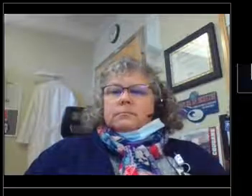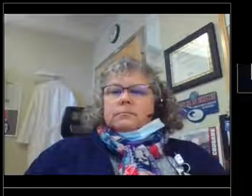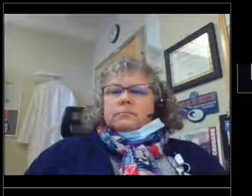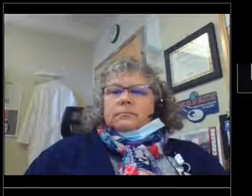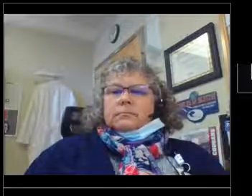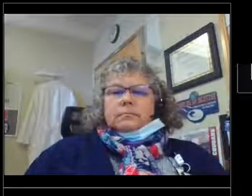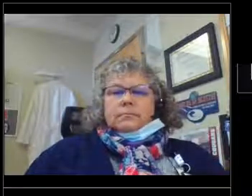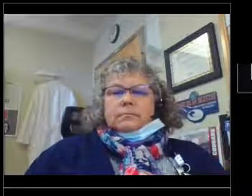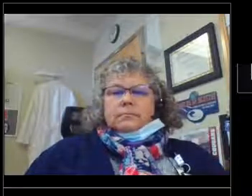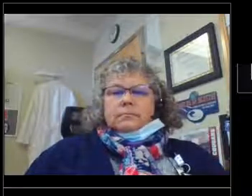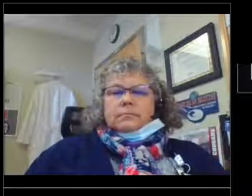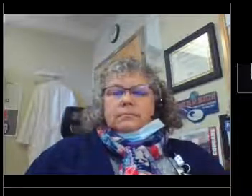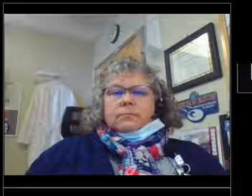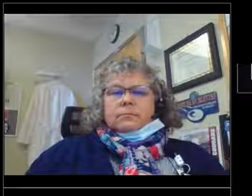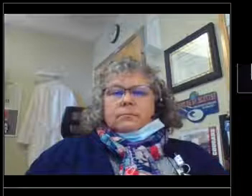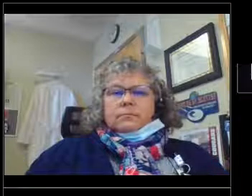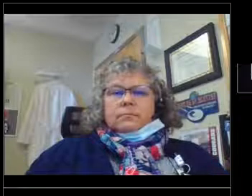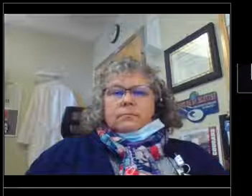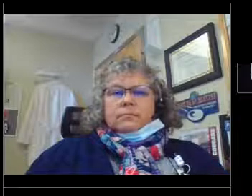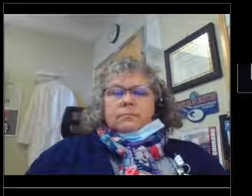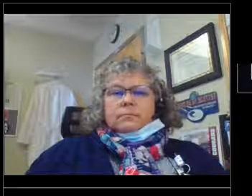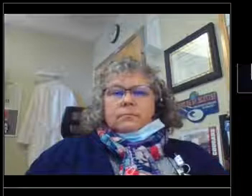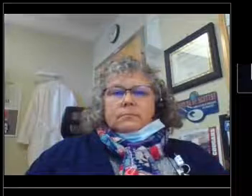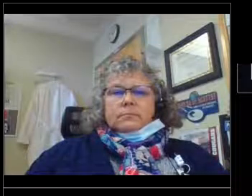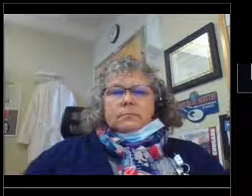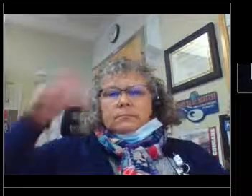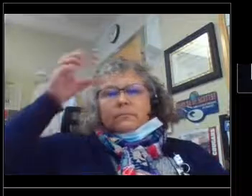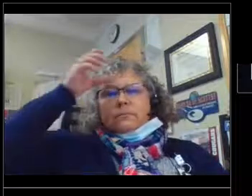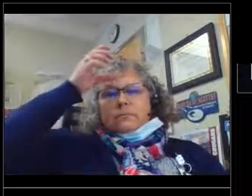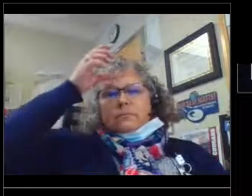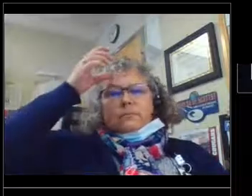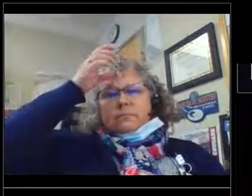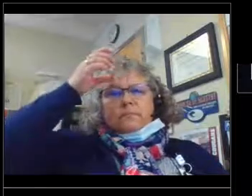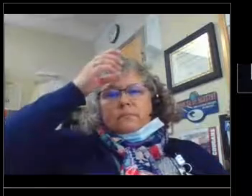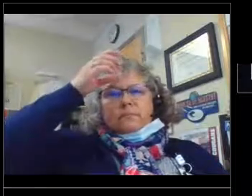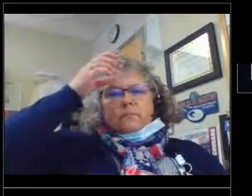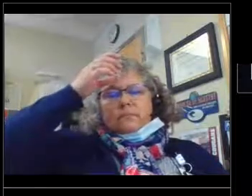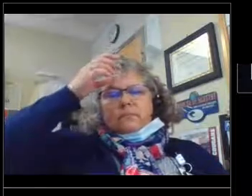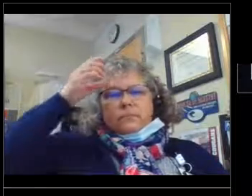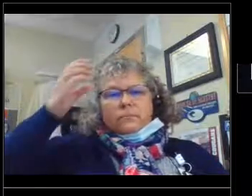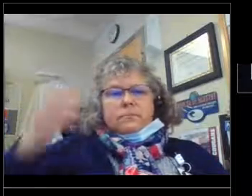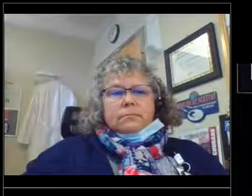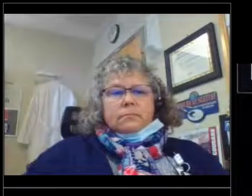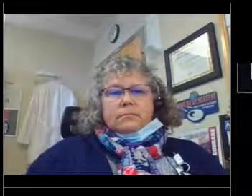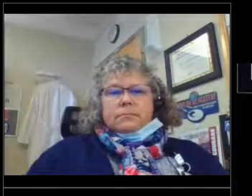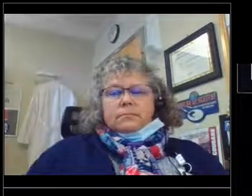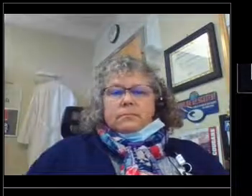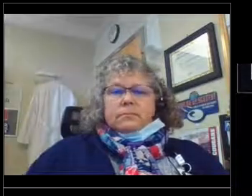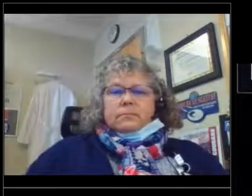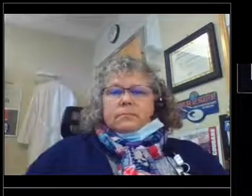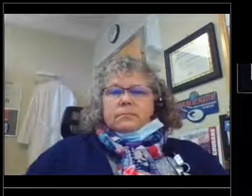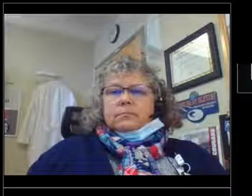also following it during your practice, maybe revisit it from time to time and update it to make sure that it's